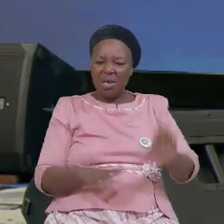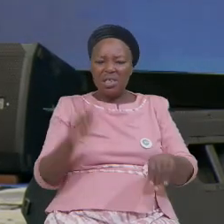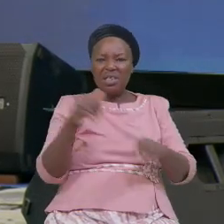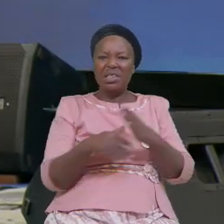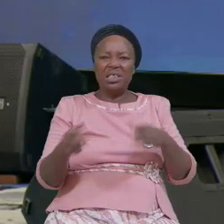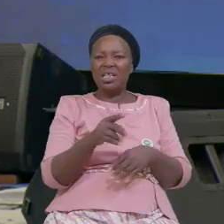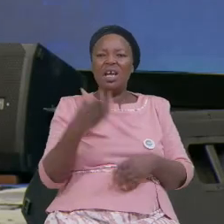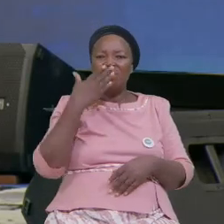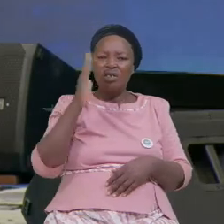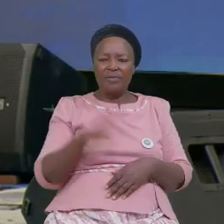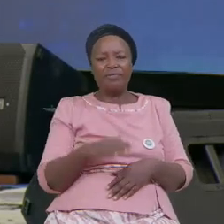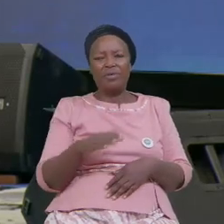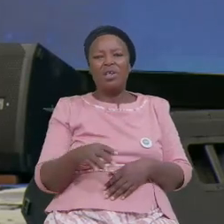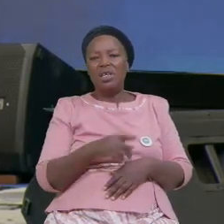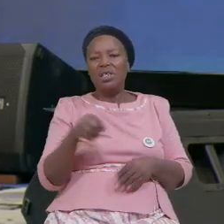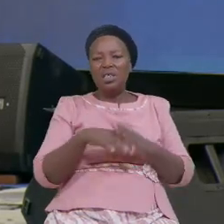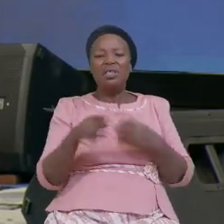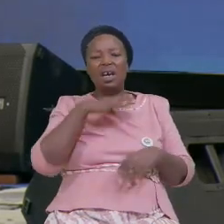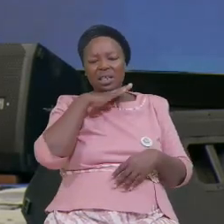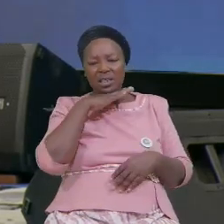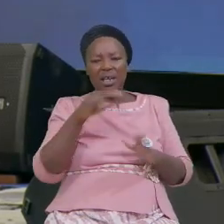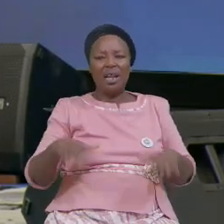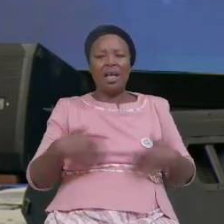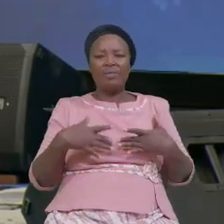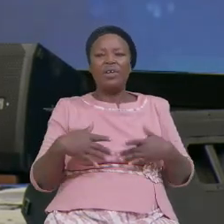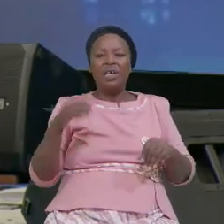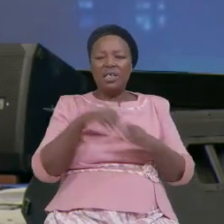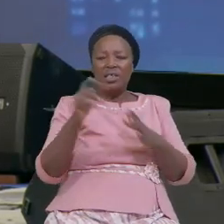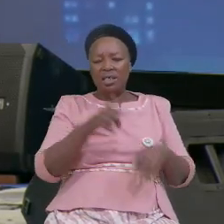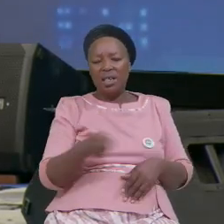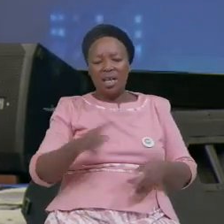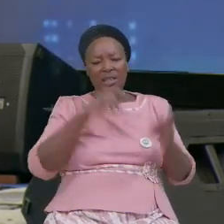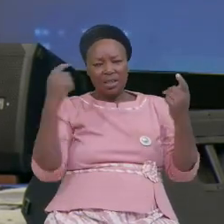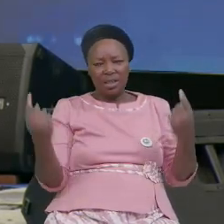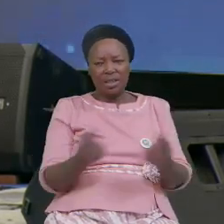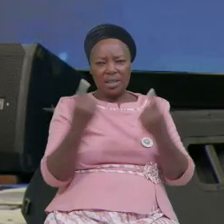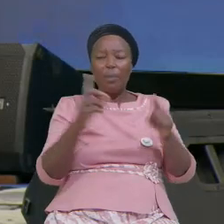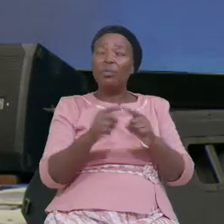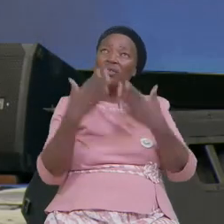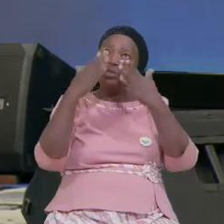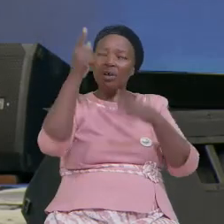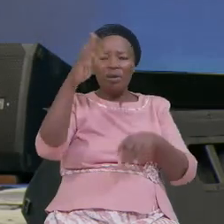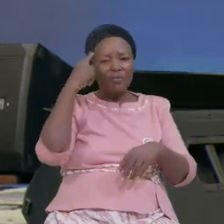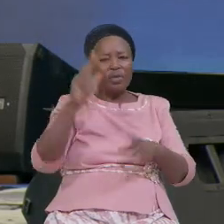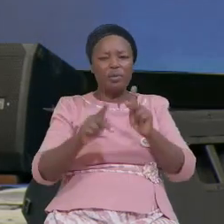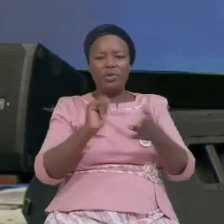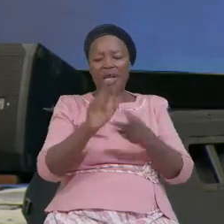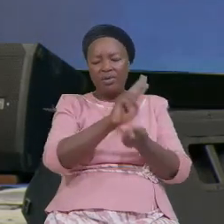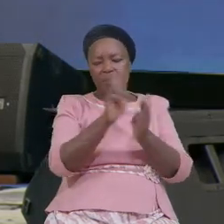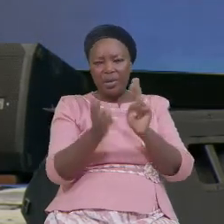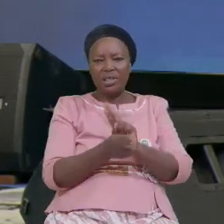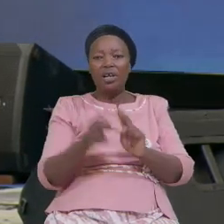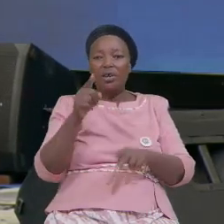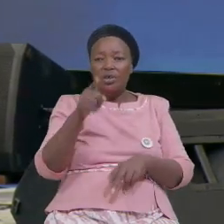evil, in their corruption, in their transgression. But thank God for the people that repented. You will